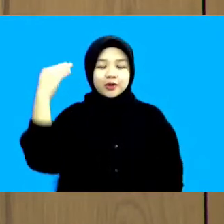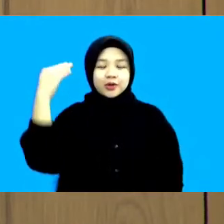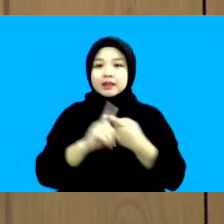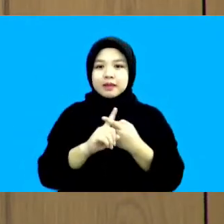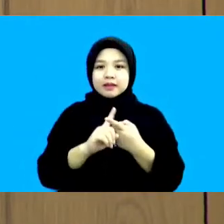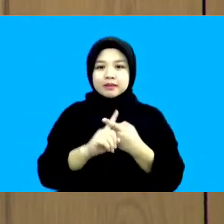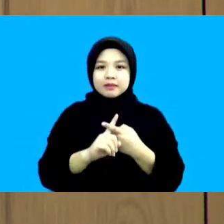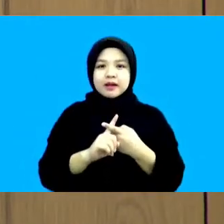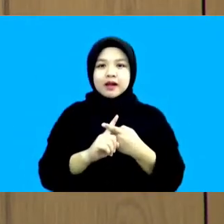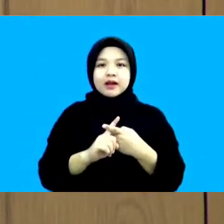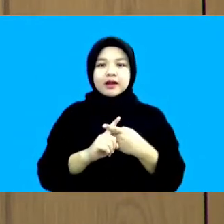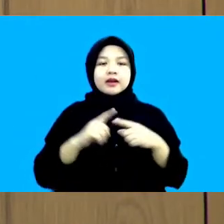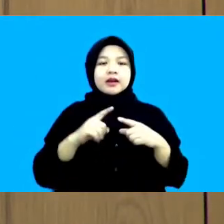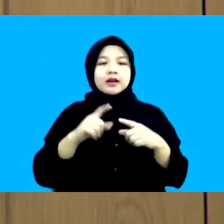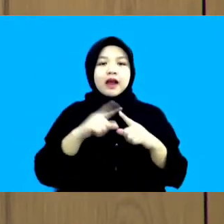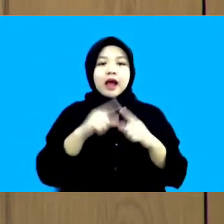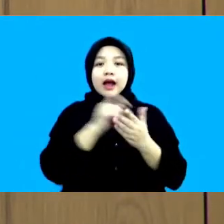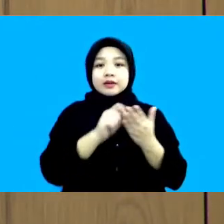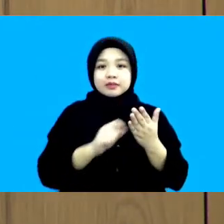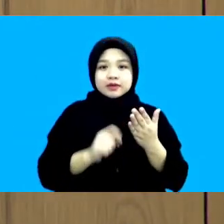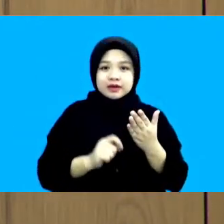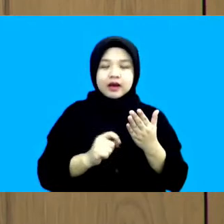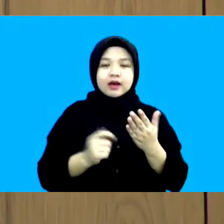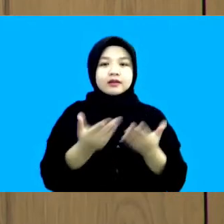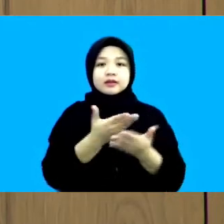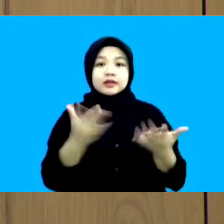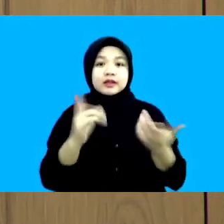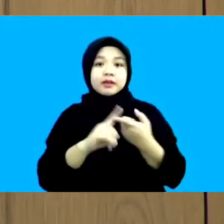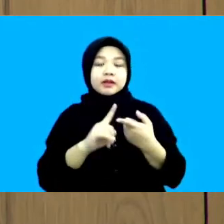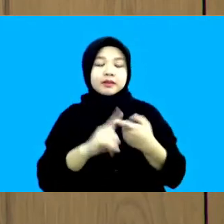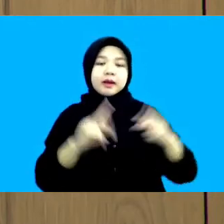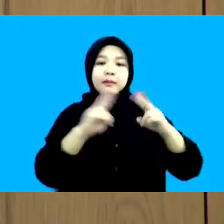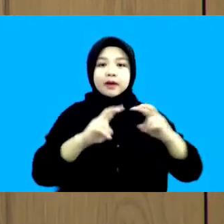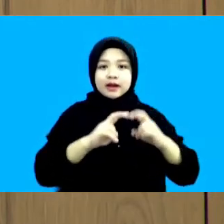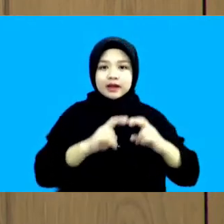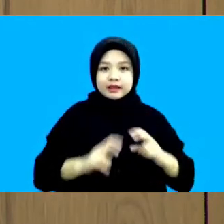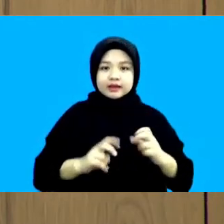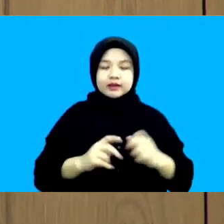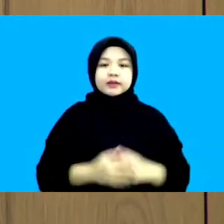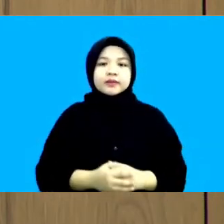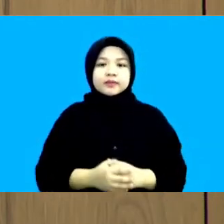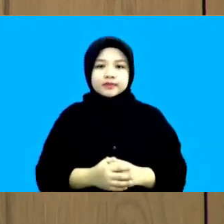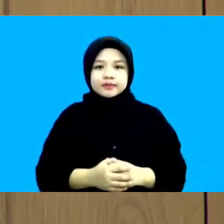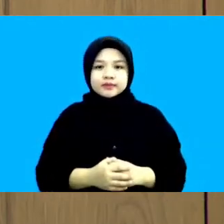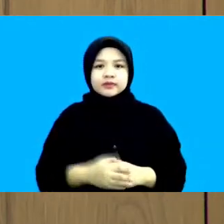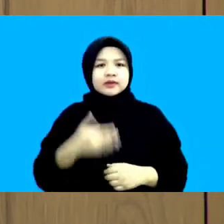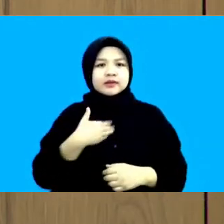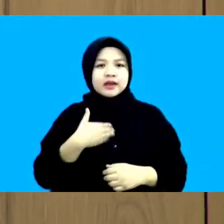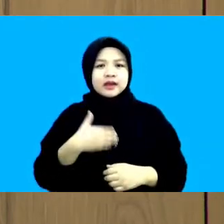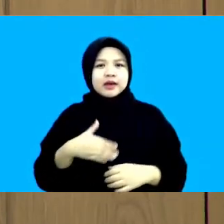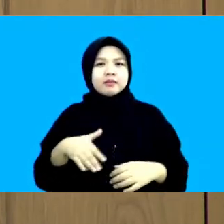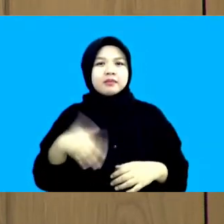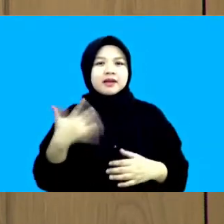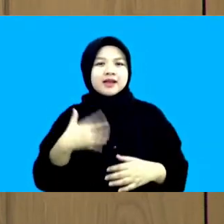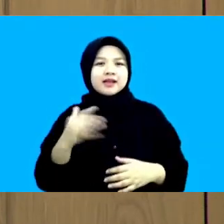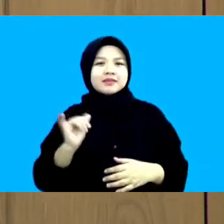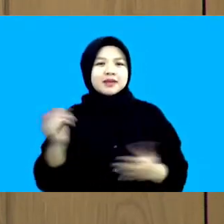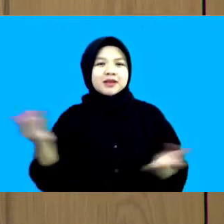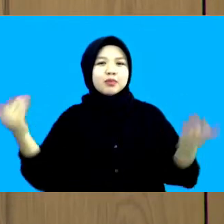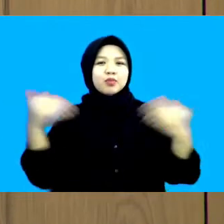academia and fellow researchers. It is always feeling like going back home for me.